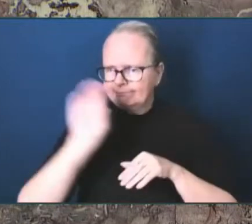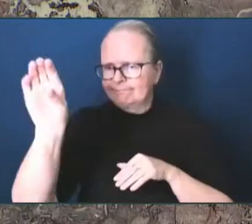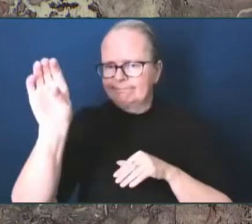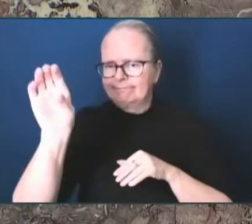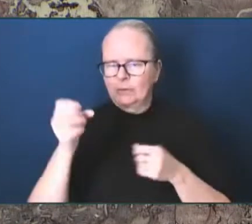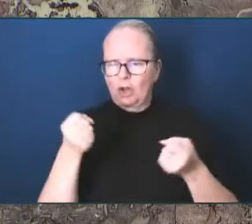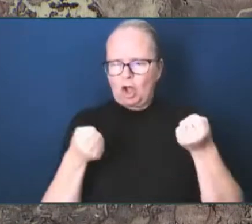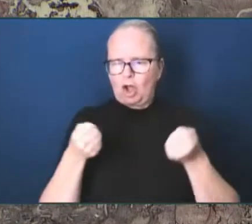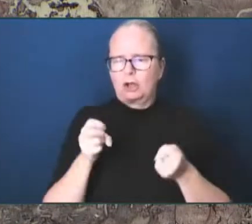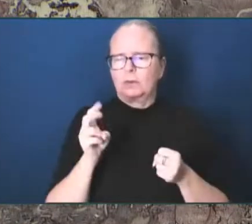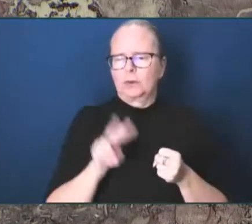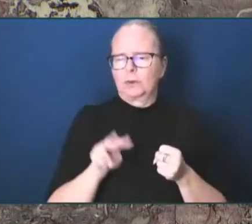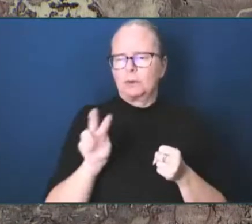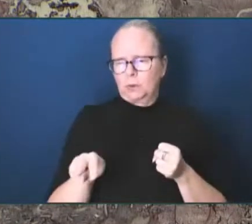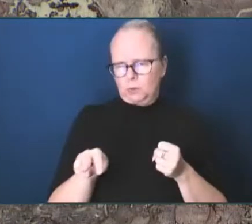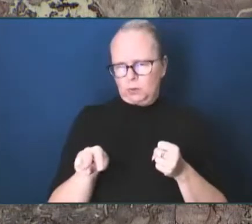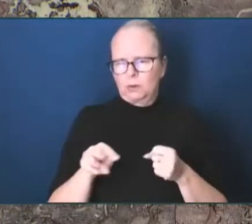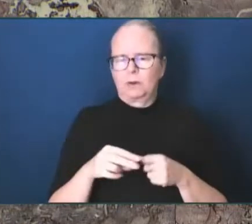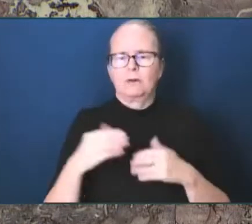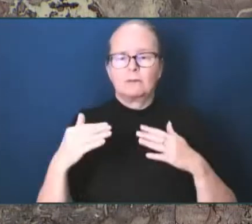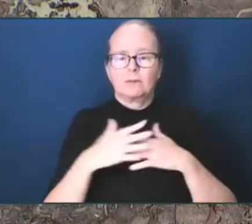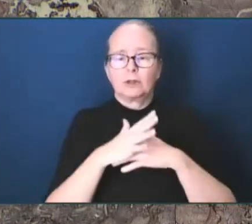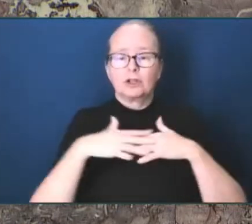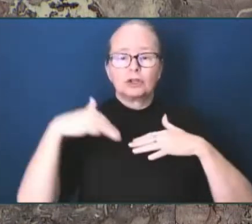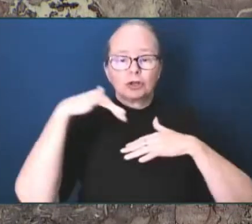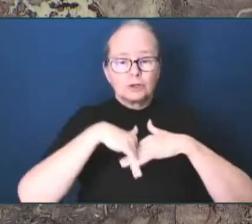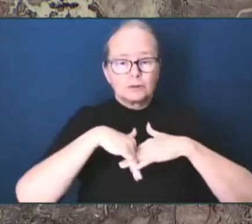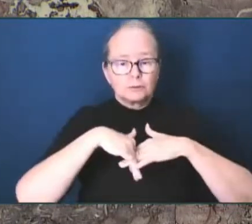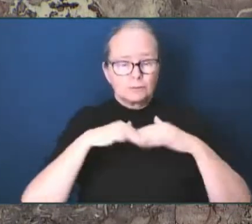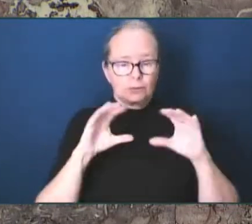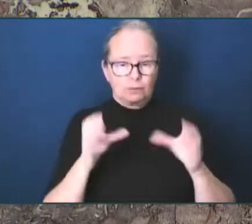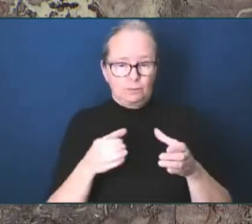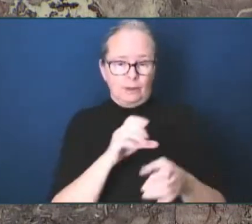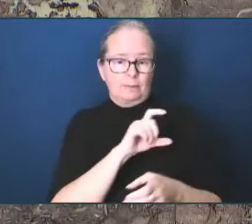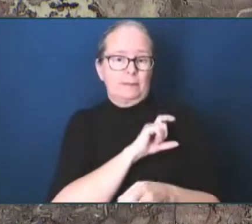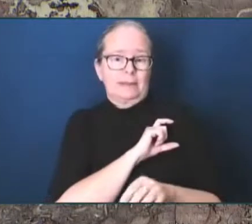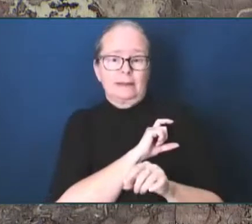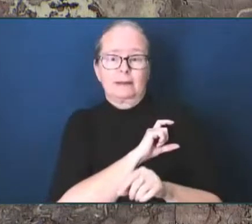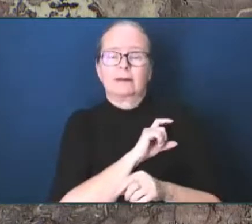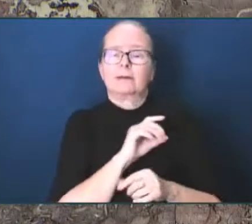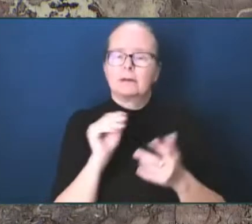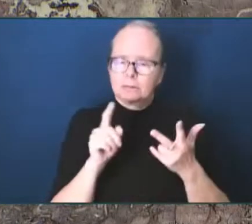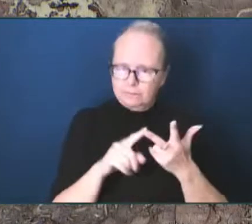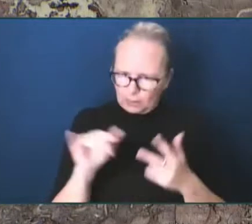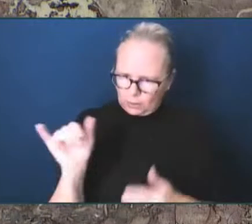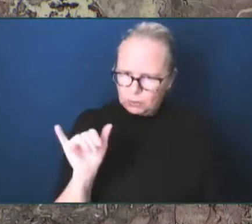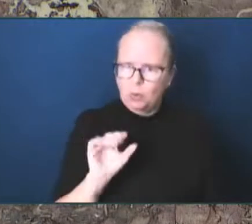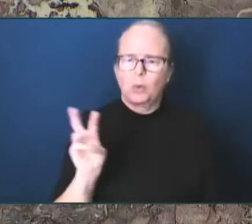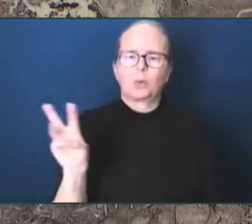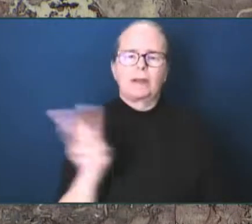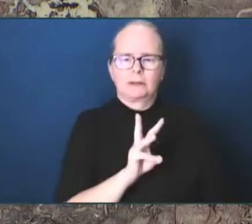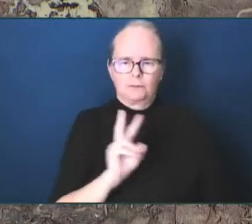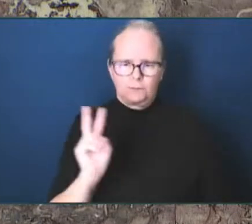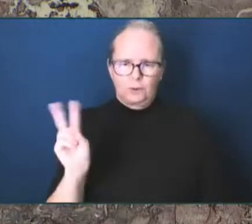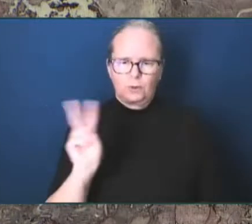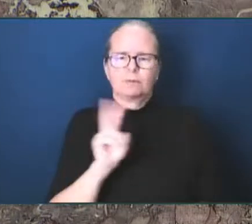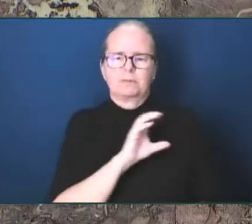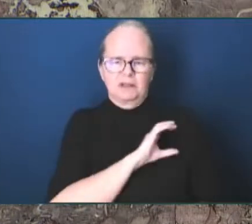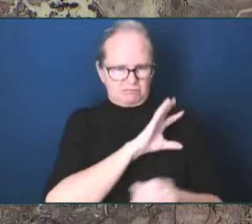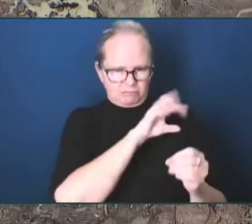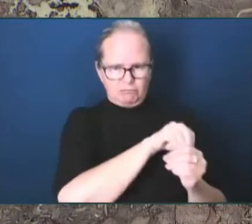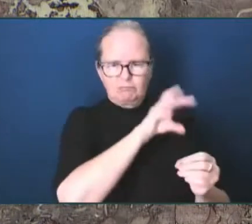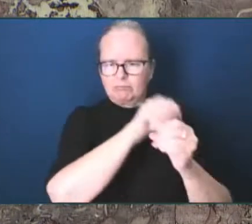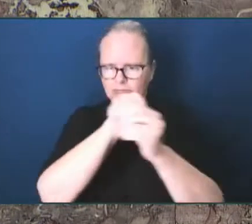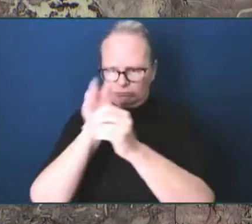Nations unit of the RCMP, and West Vancouver Police. That's an example of something when sought by the health